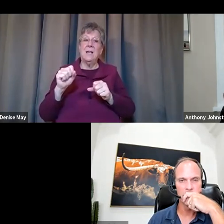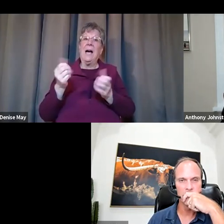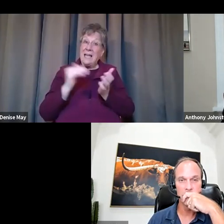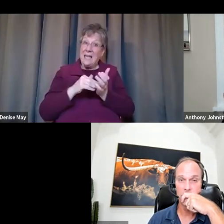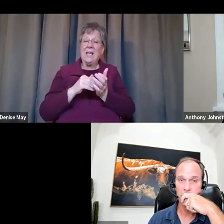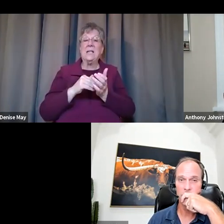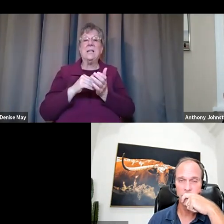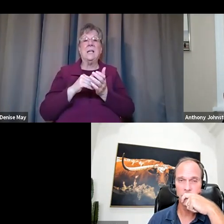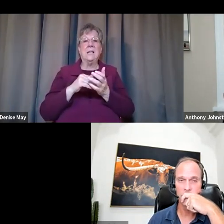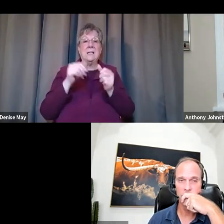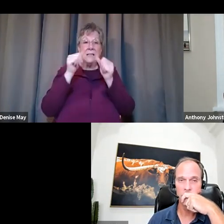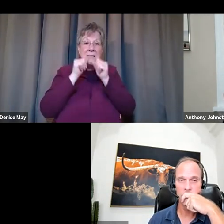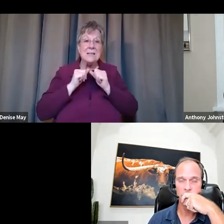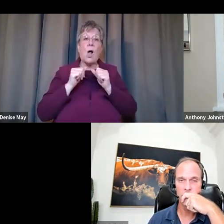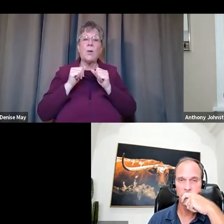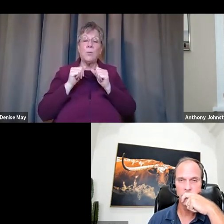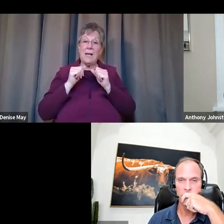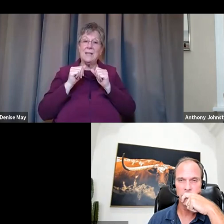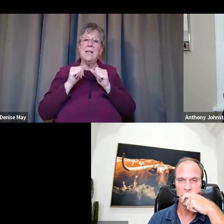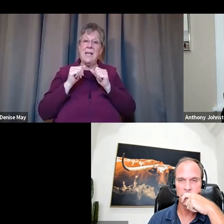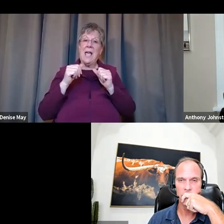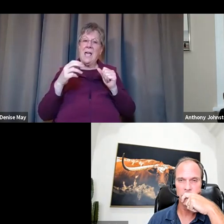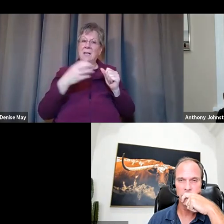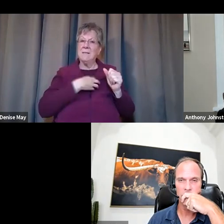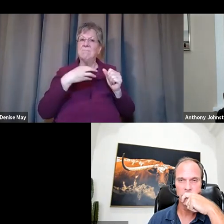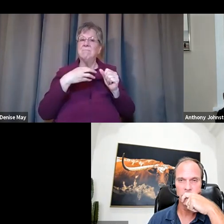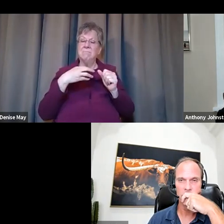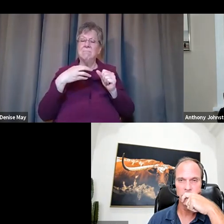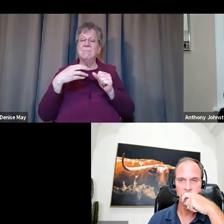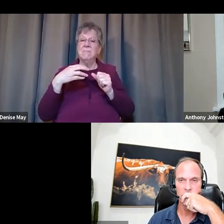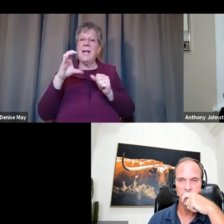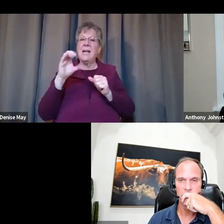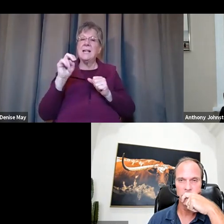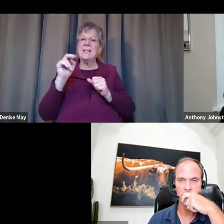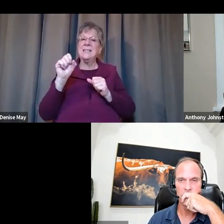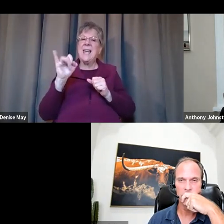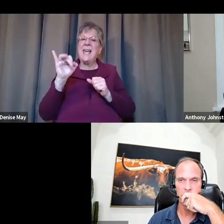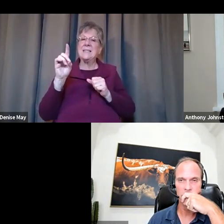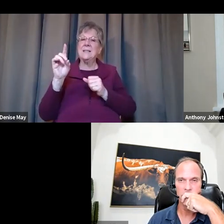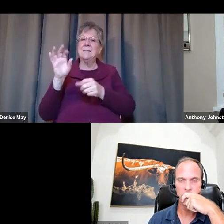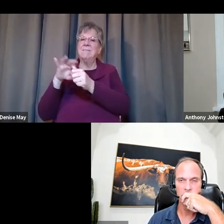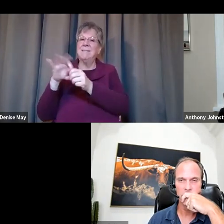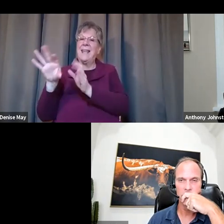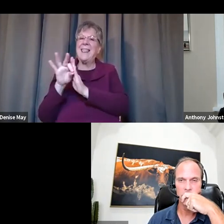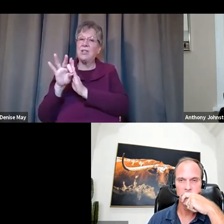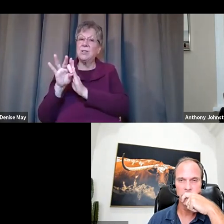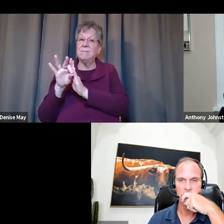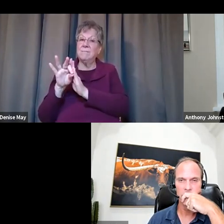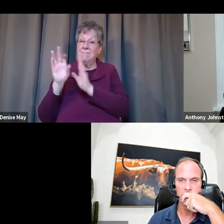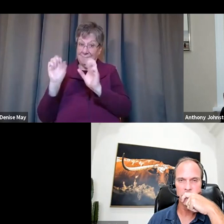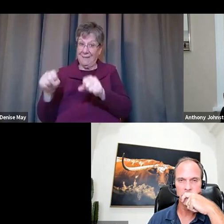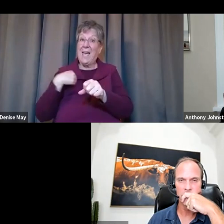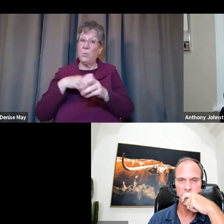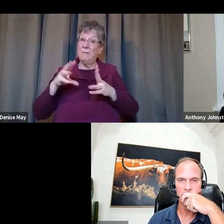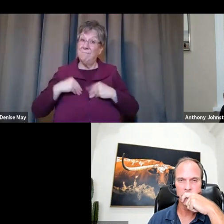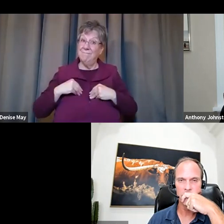election. What's the one thing that worries you most about the next big election? And why don't, this time I'll start